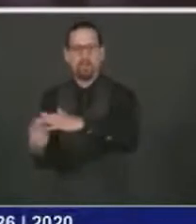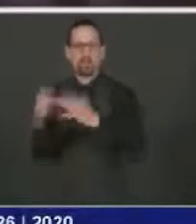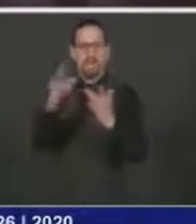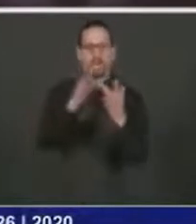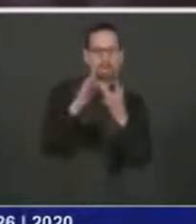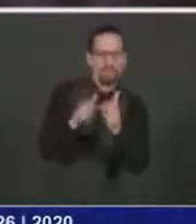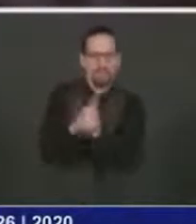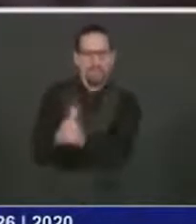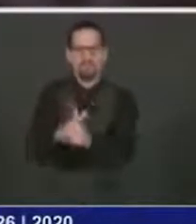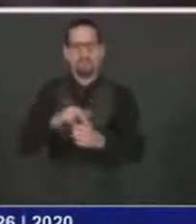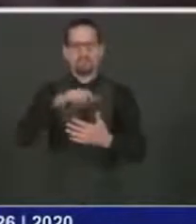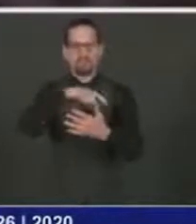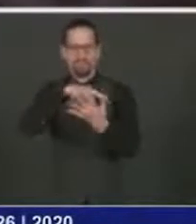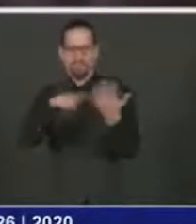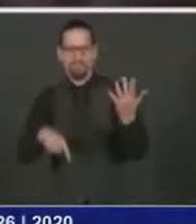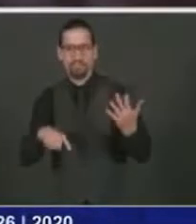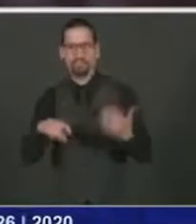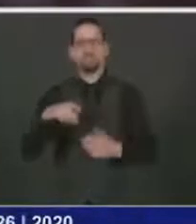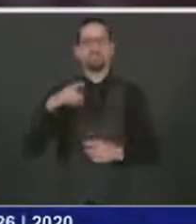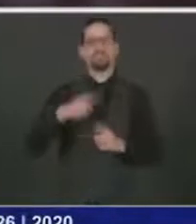cetera. And to Brian's question,